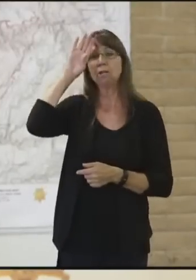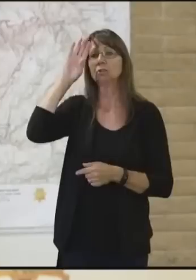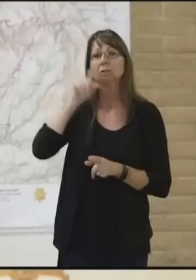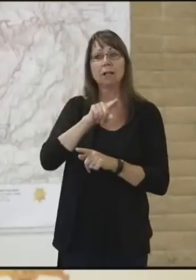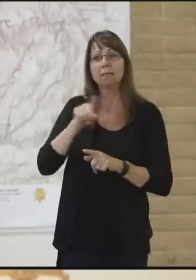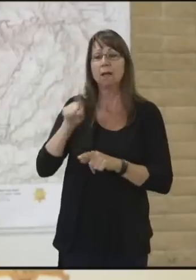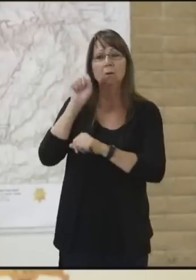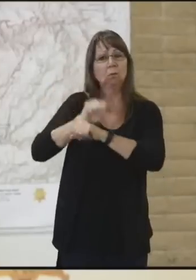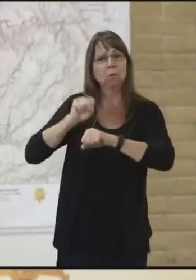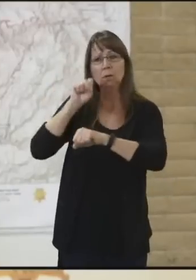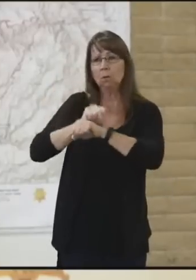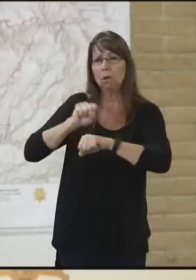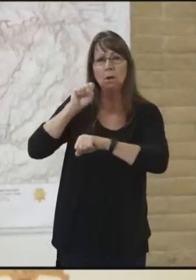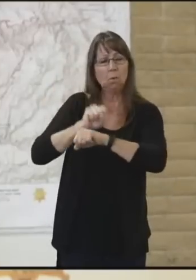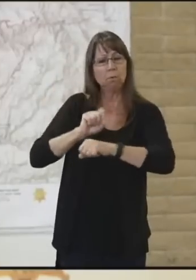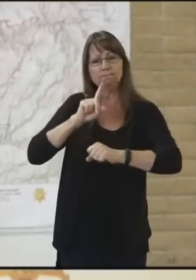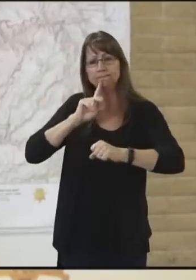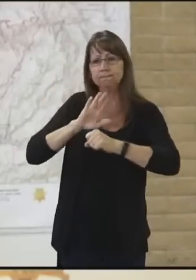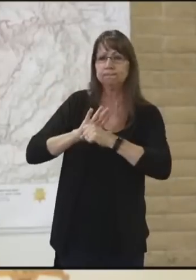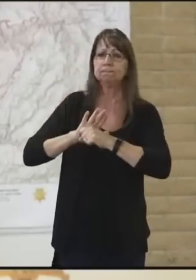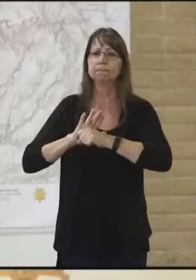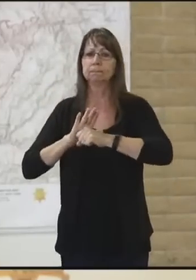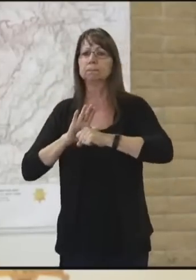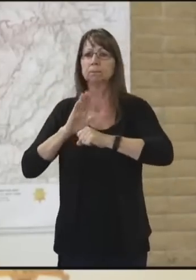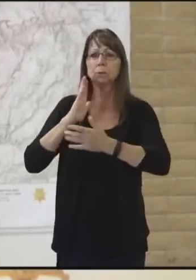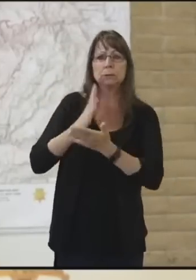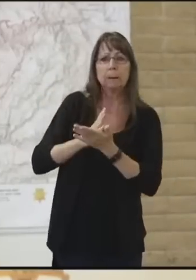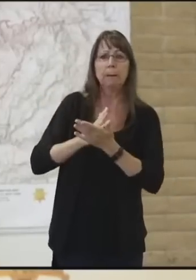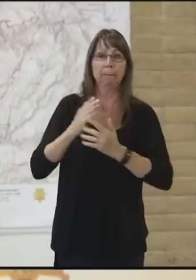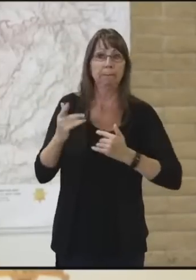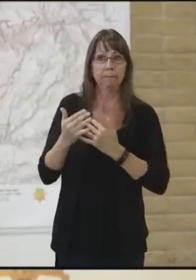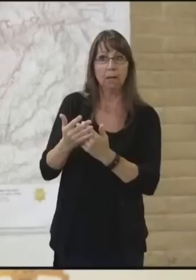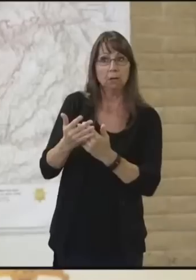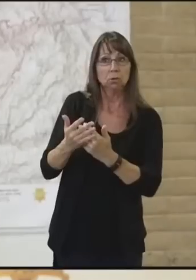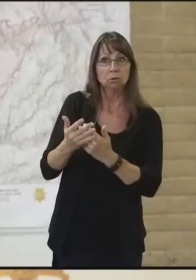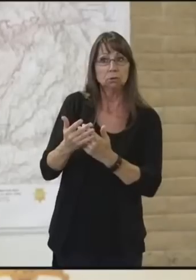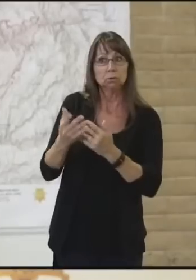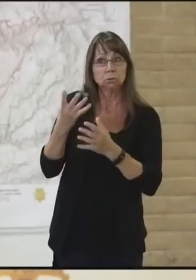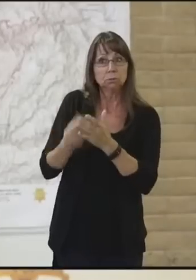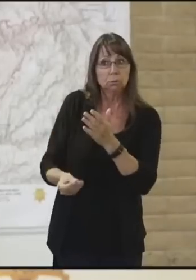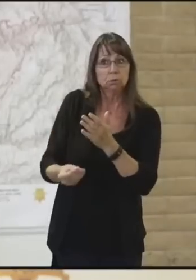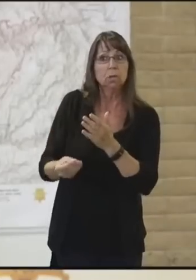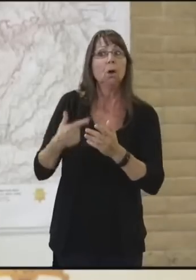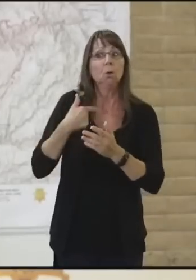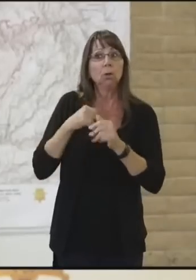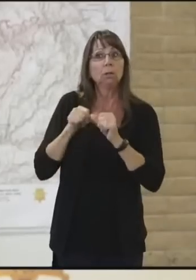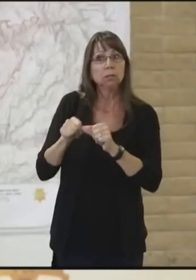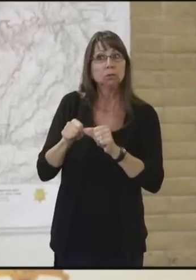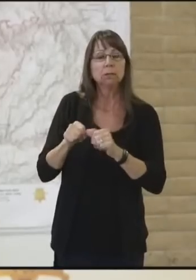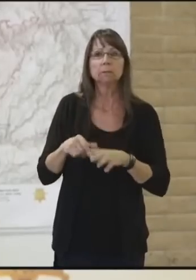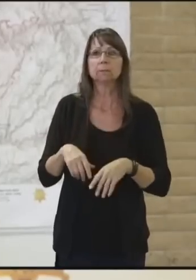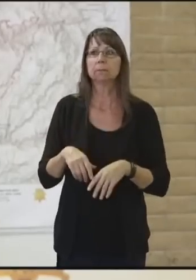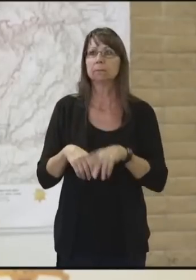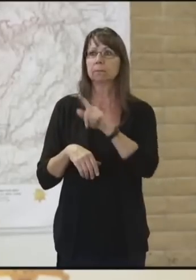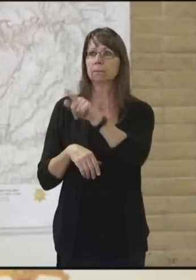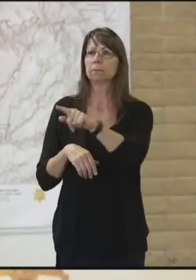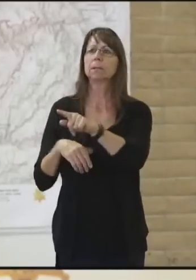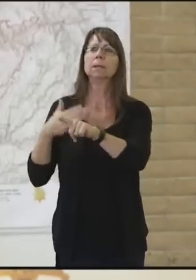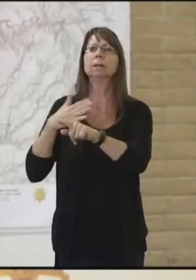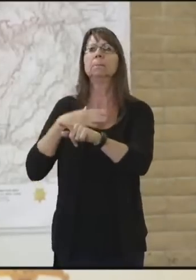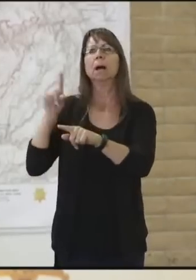your communities and to extinguish fires, and we'll continue to do that. But I'm addressing